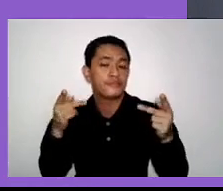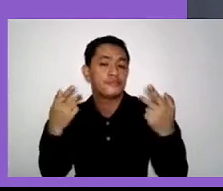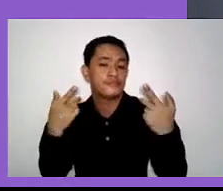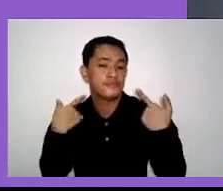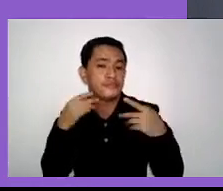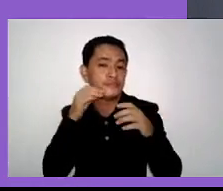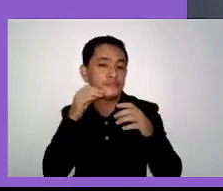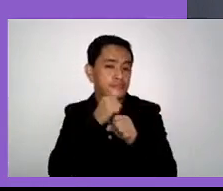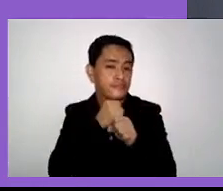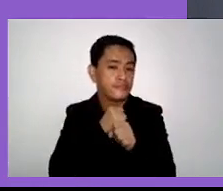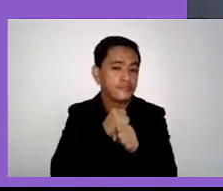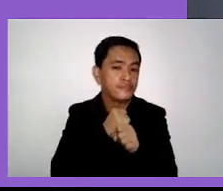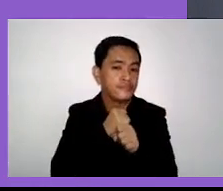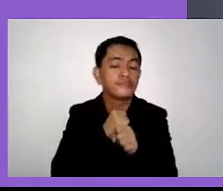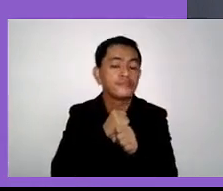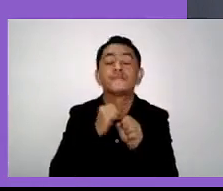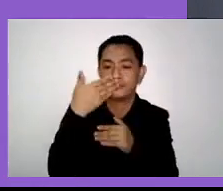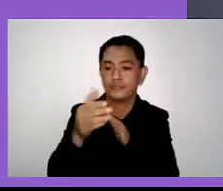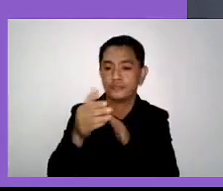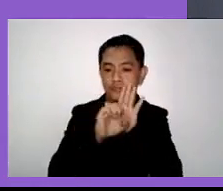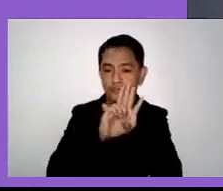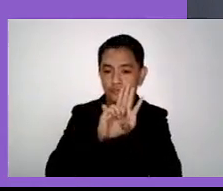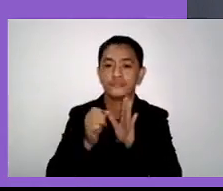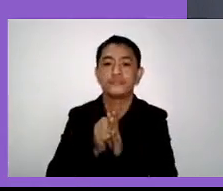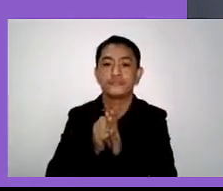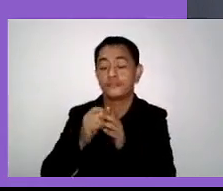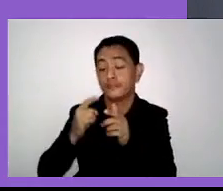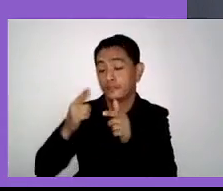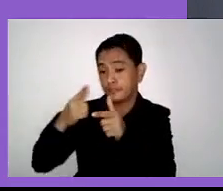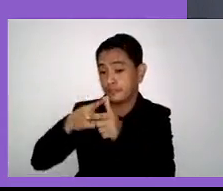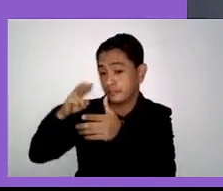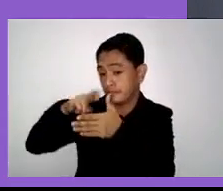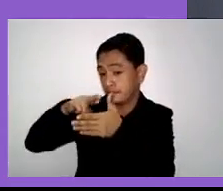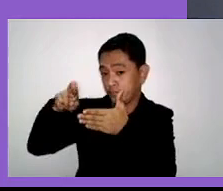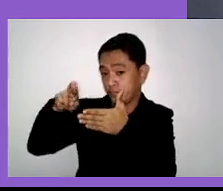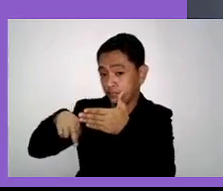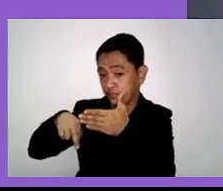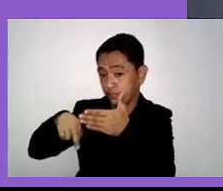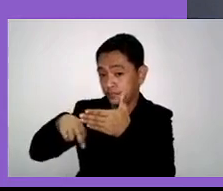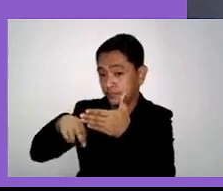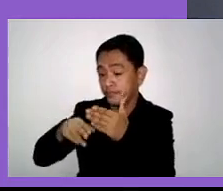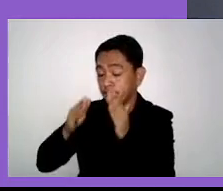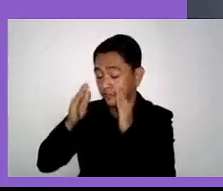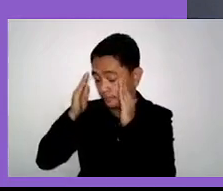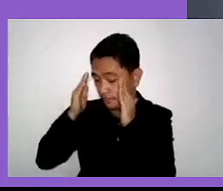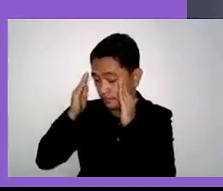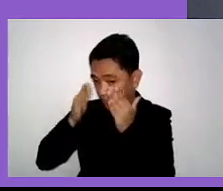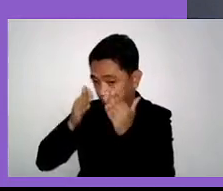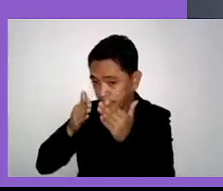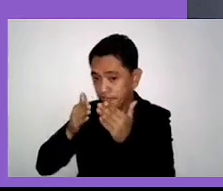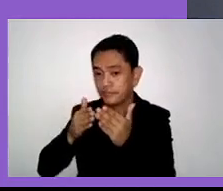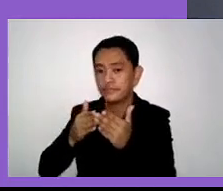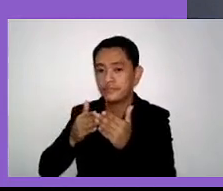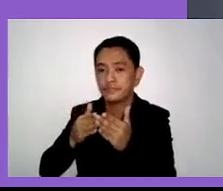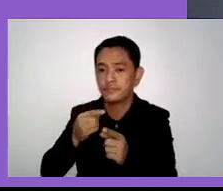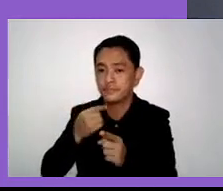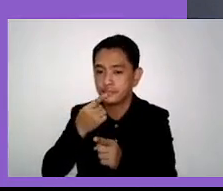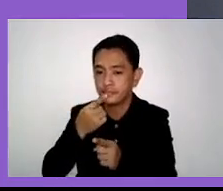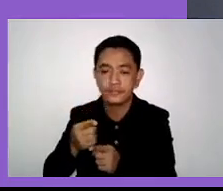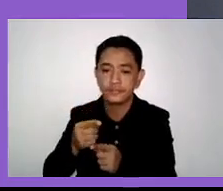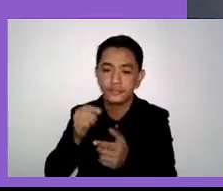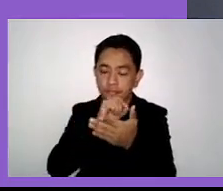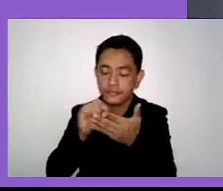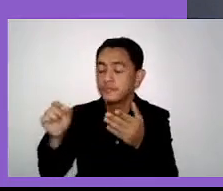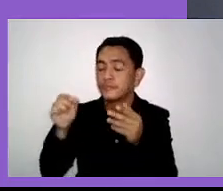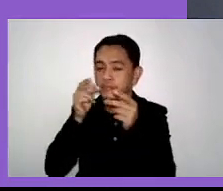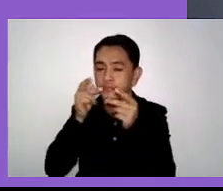sample. In the first output, intended meaning of the child was fairly conveyed in the list of phrases, while in the